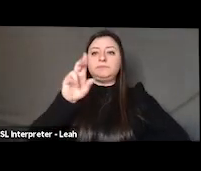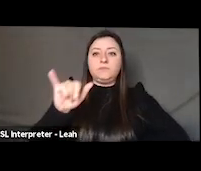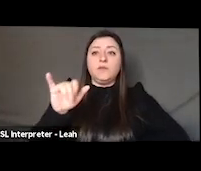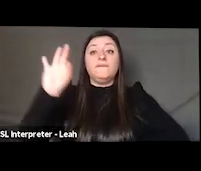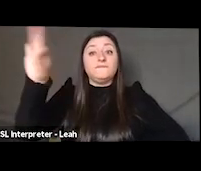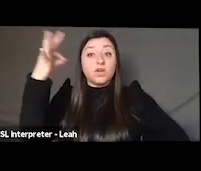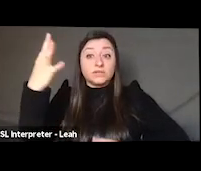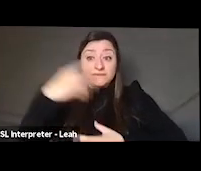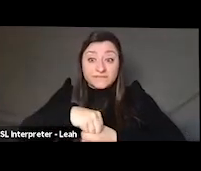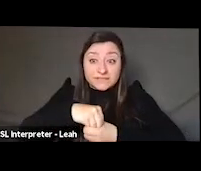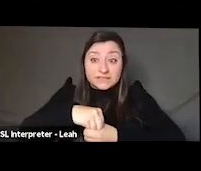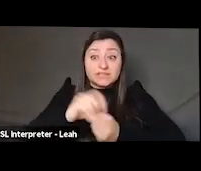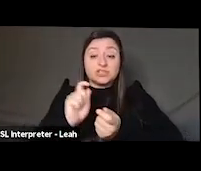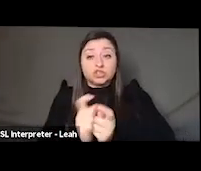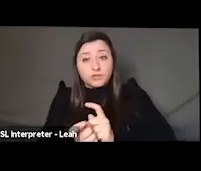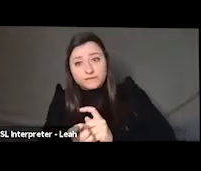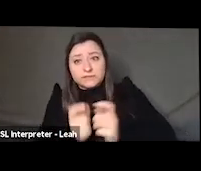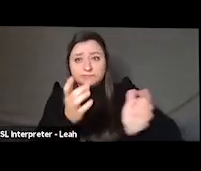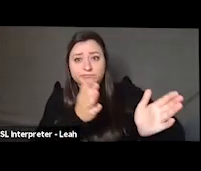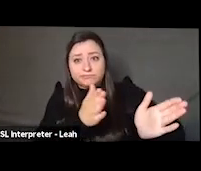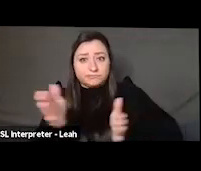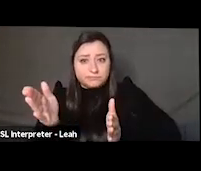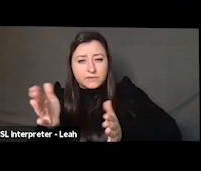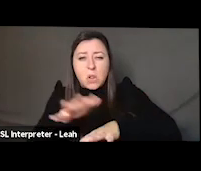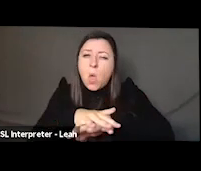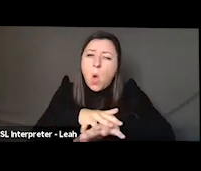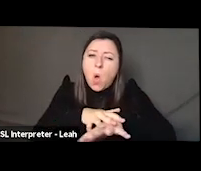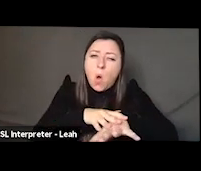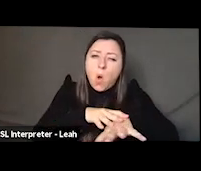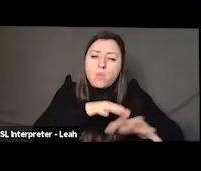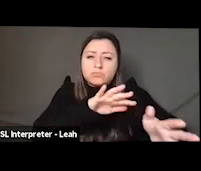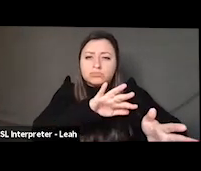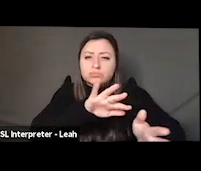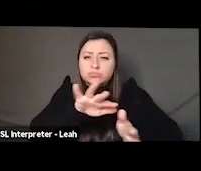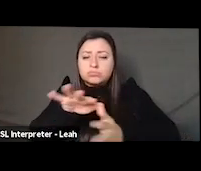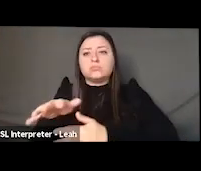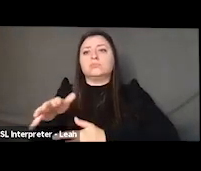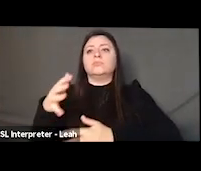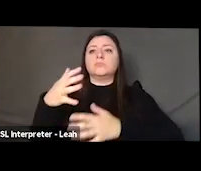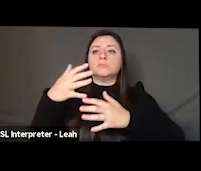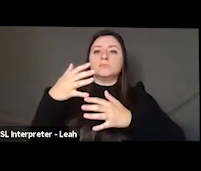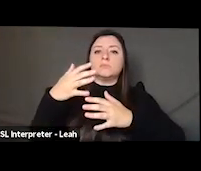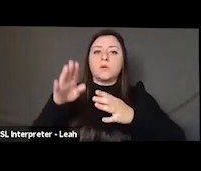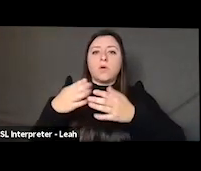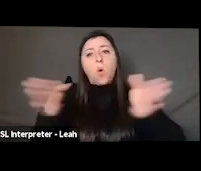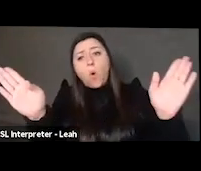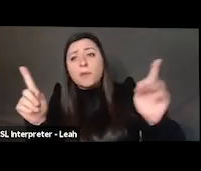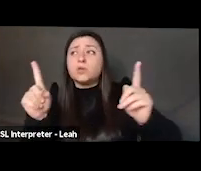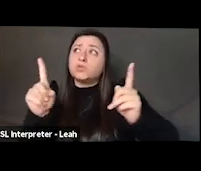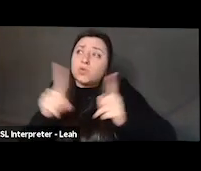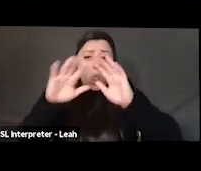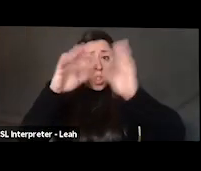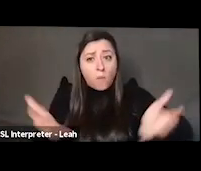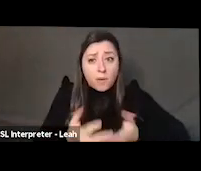and shifted slowly. The economy of the mountain was opened to the global market